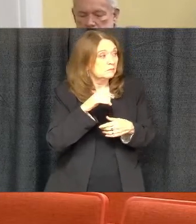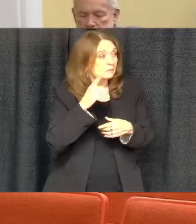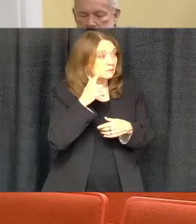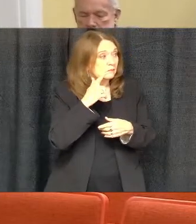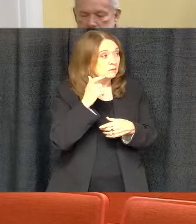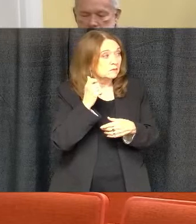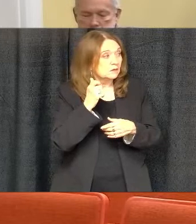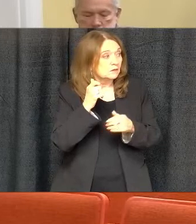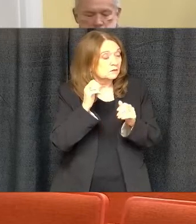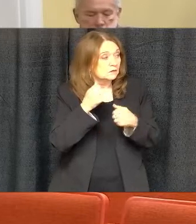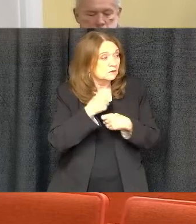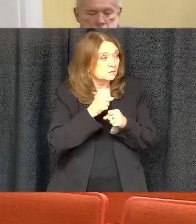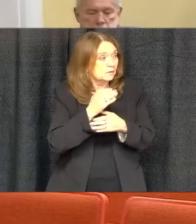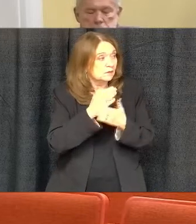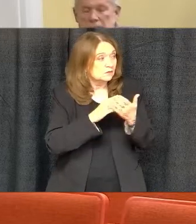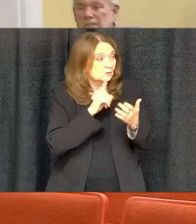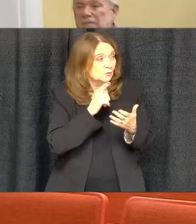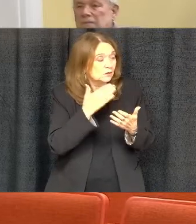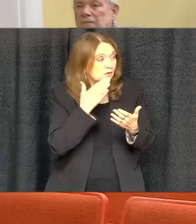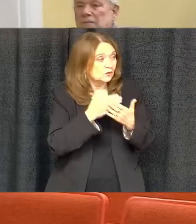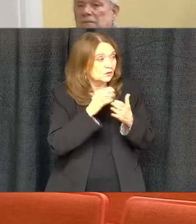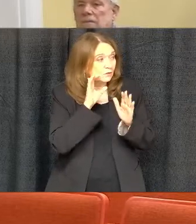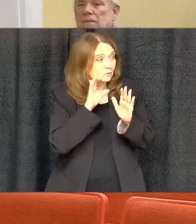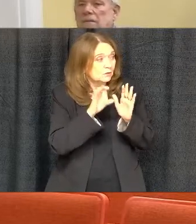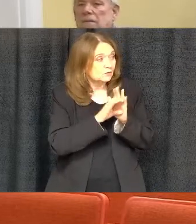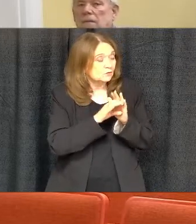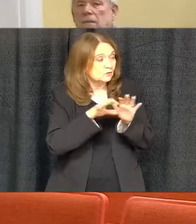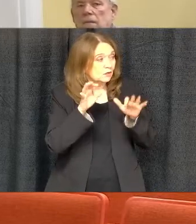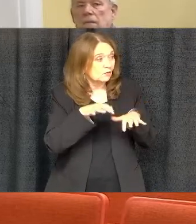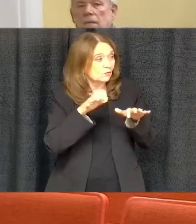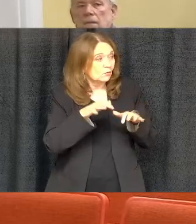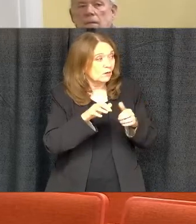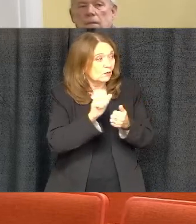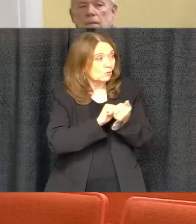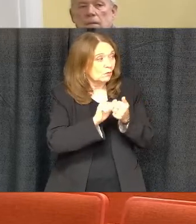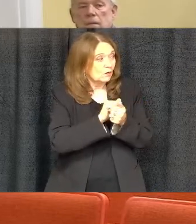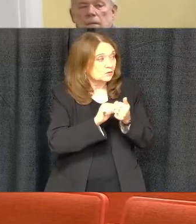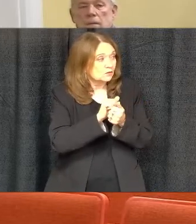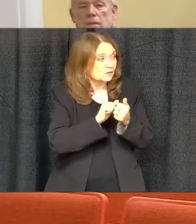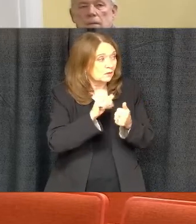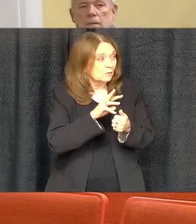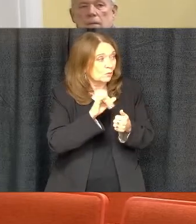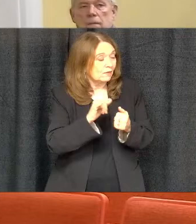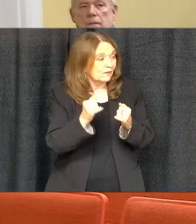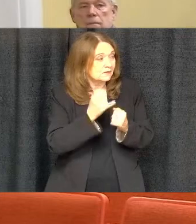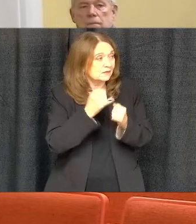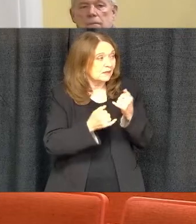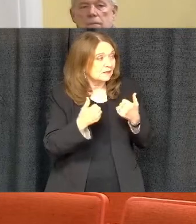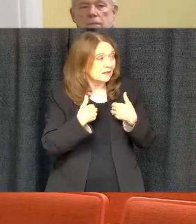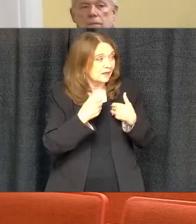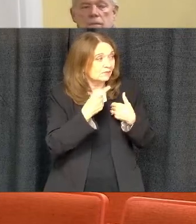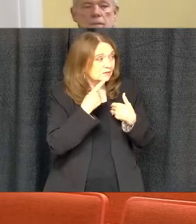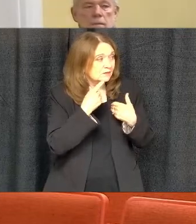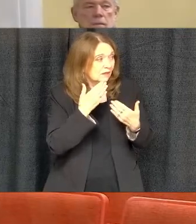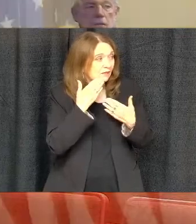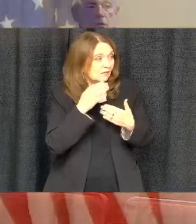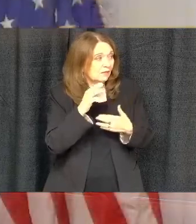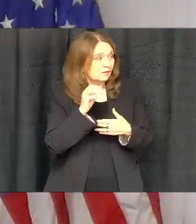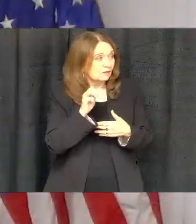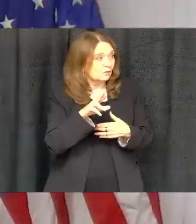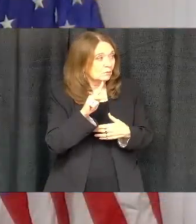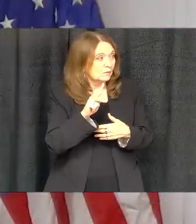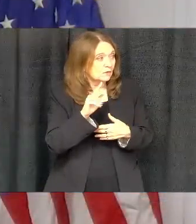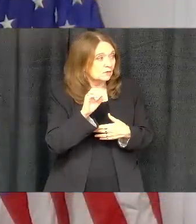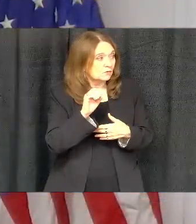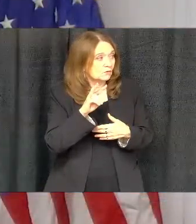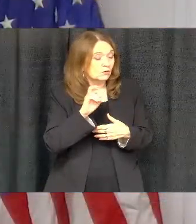good pictures, and the rain washes them away. That's the last I have to say. Thank you all. Thank you, Mr. Colback. Any other member of the